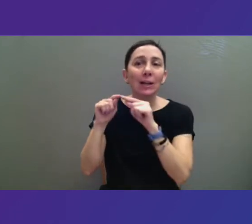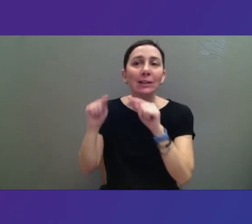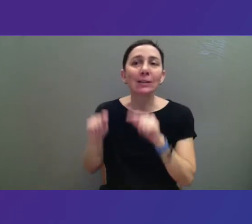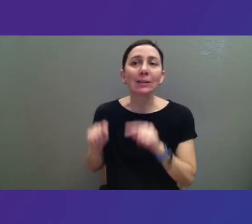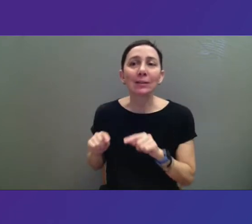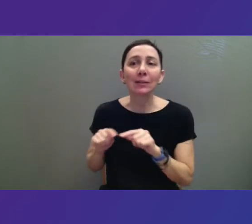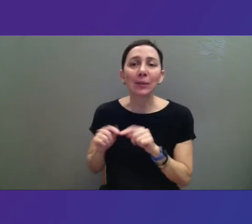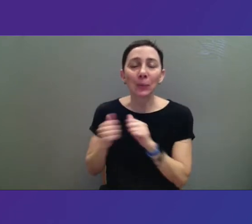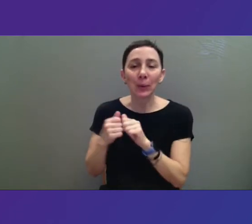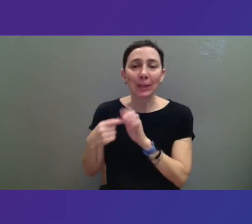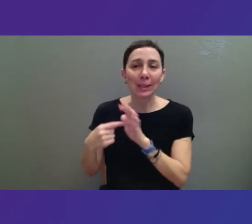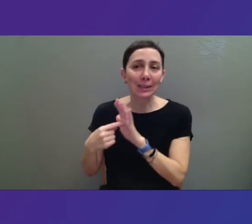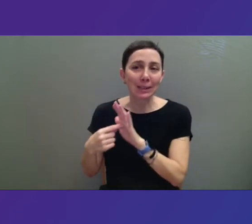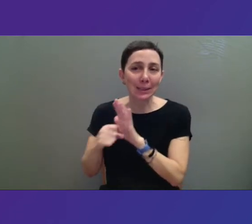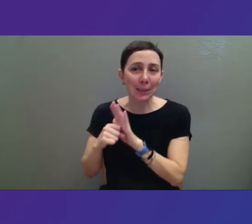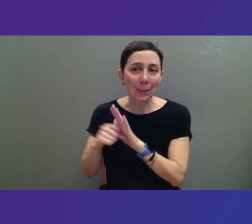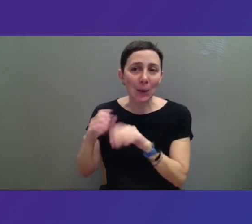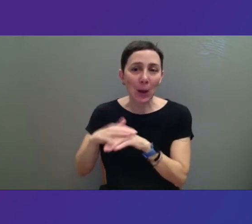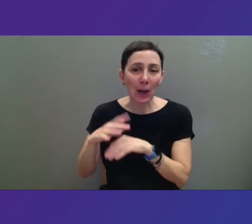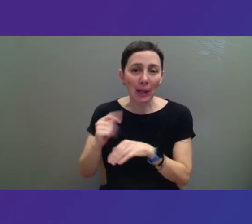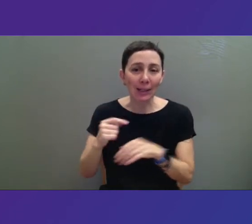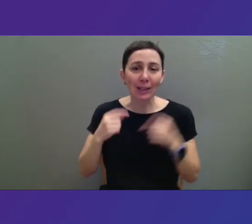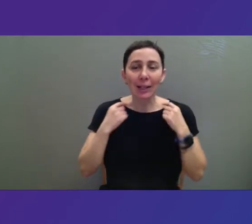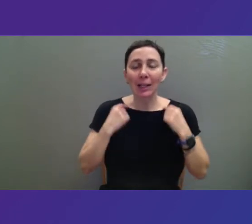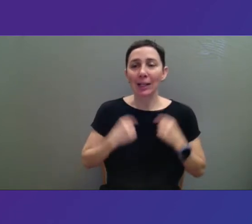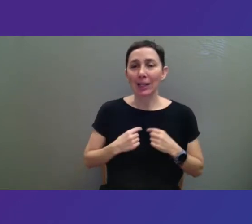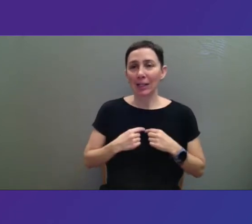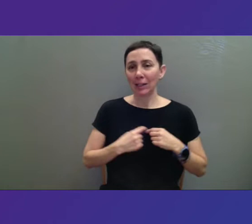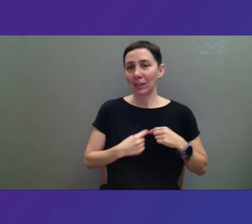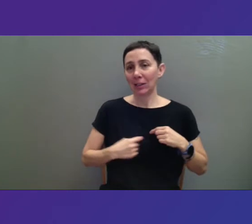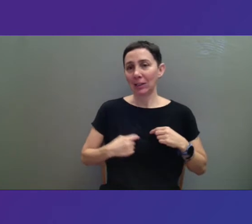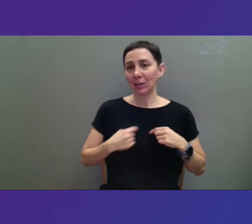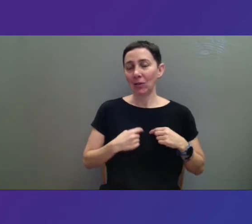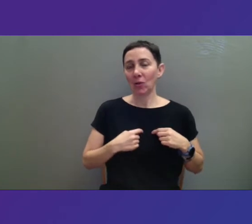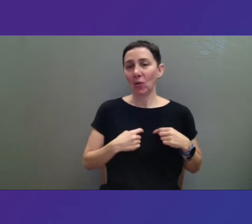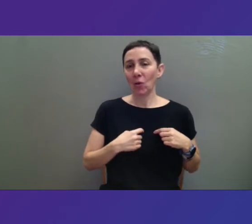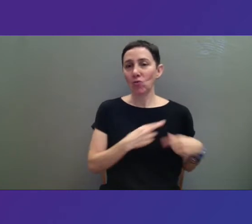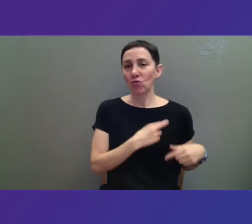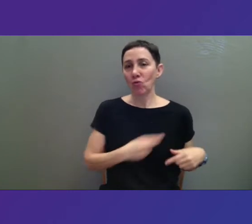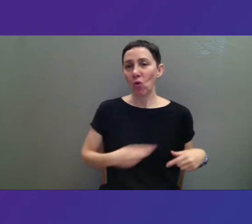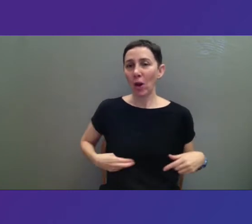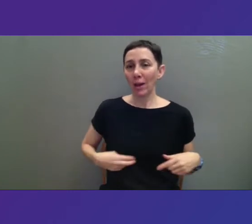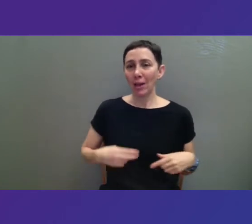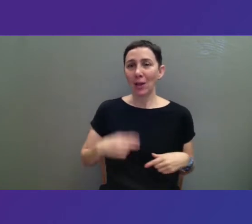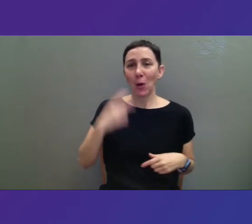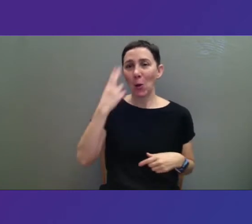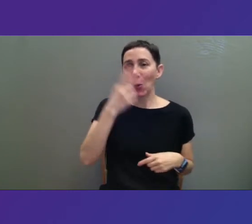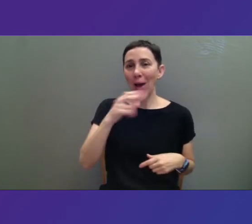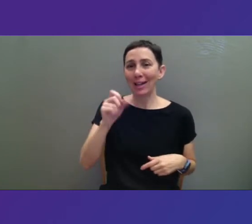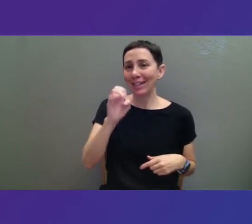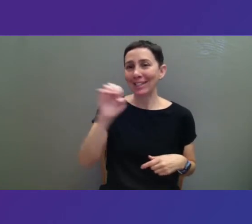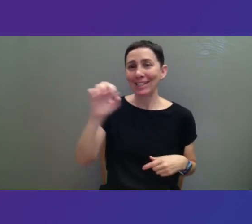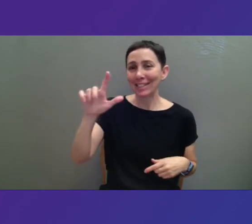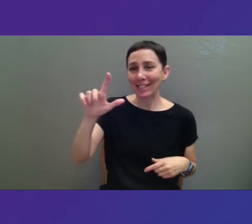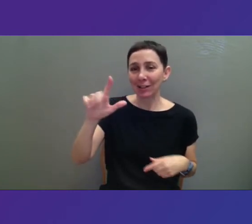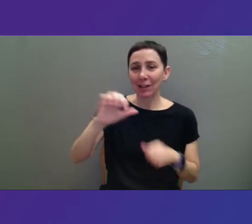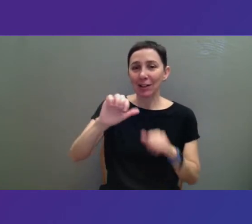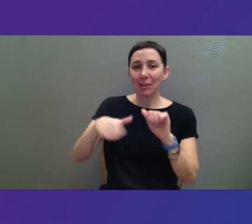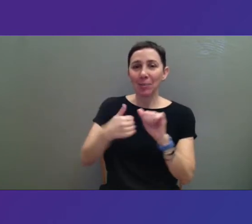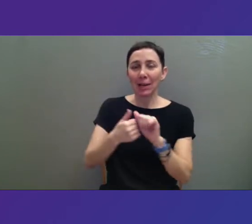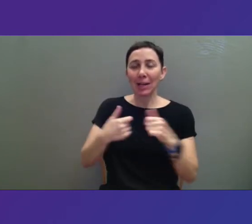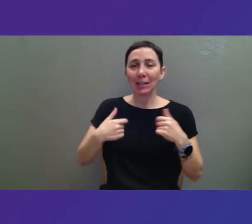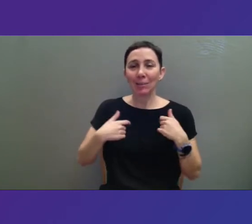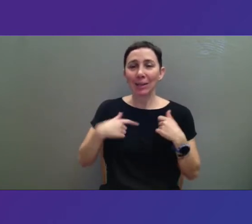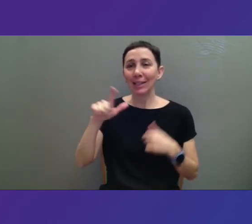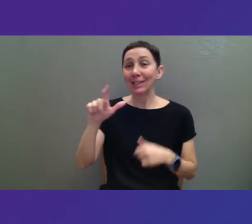it, and a gold necklace with the crest of the Royal Hawaiian Seal. I'm sitting outside, so my background is the lanai, or the porch